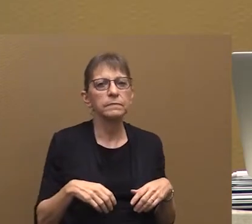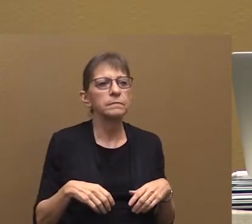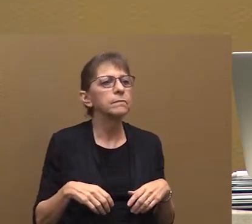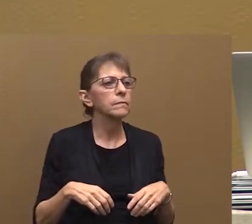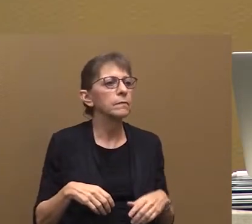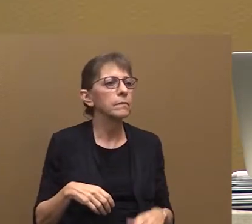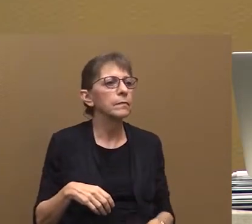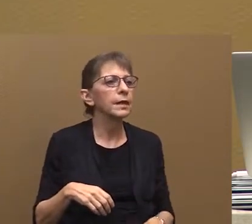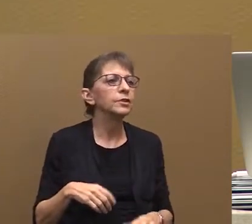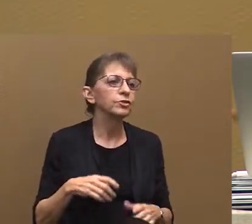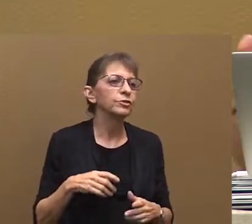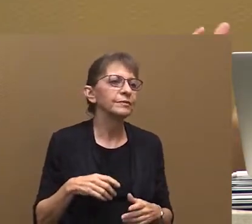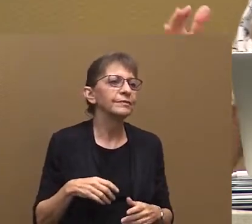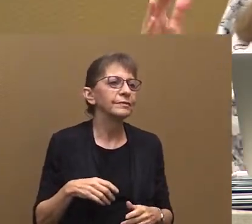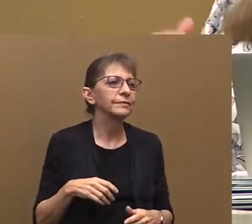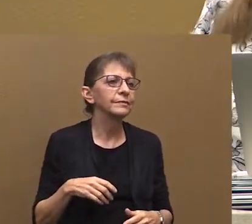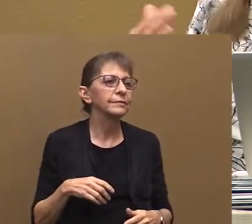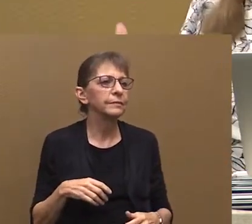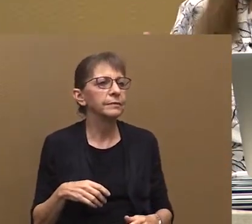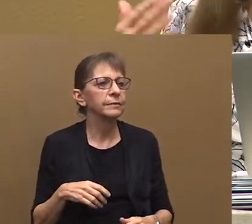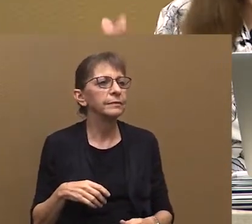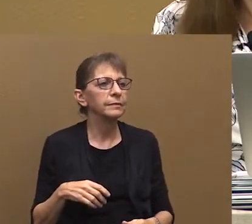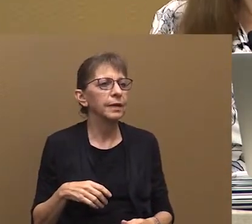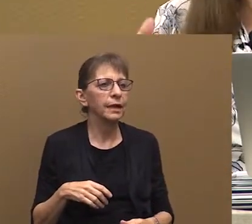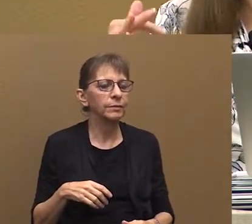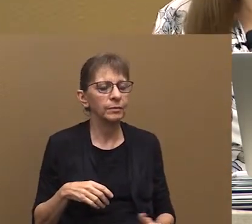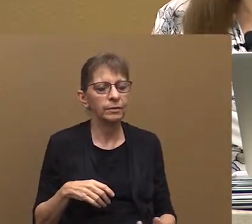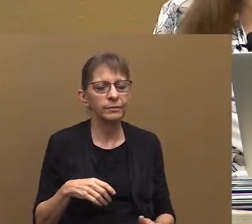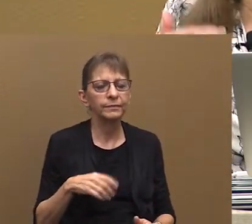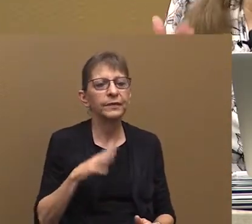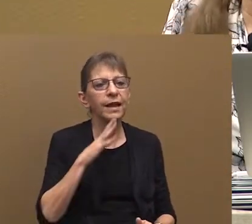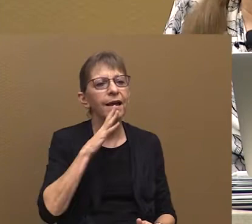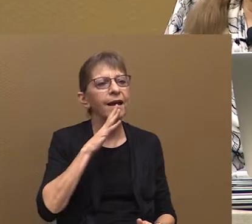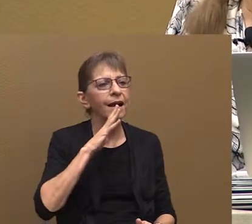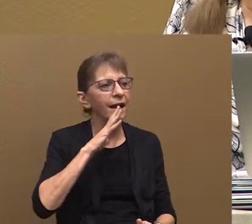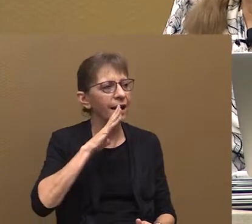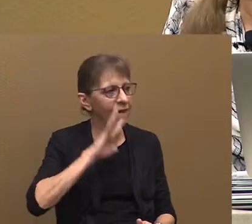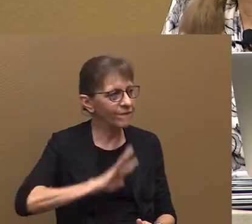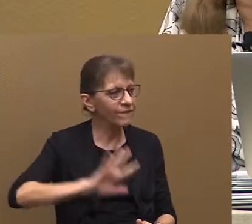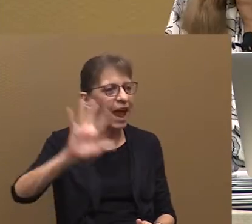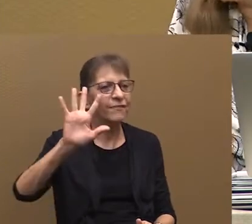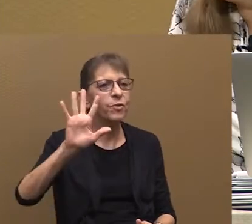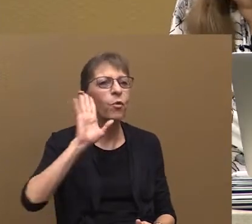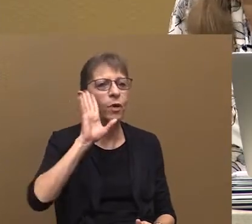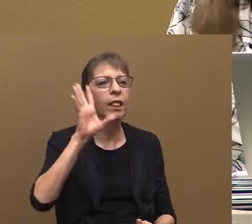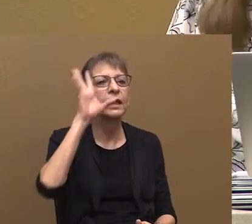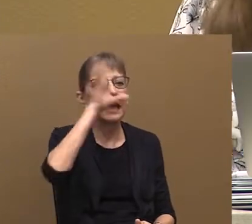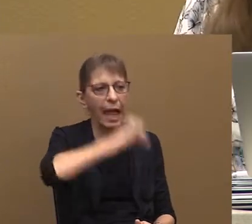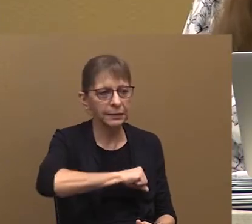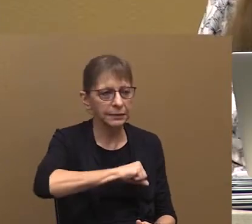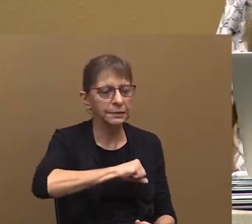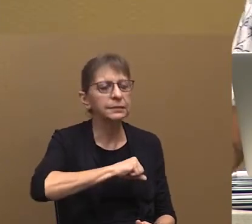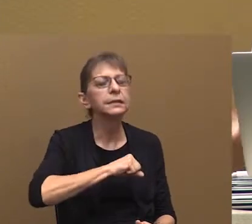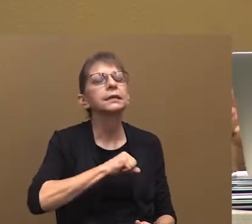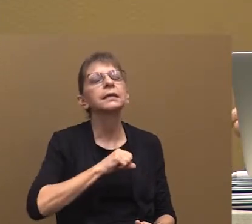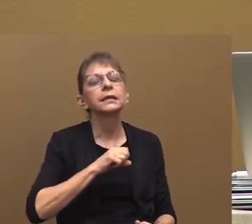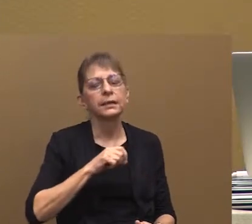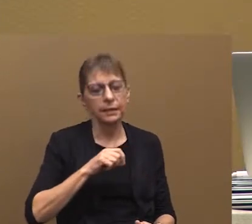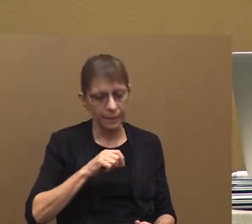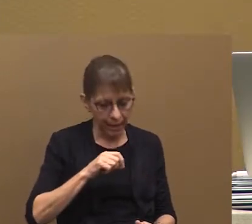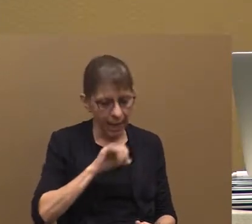a 5-year-old would guess right that that's where Ivan would look on the treasure